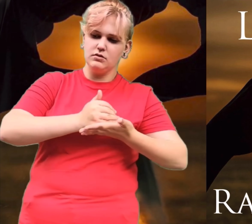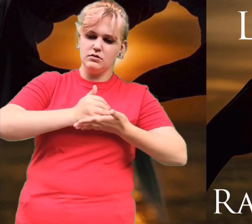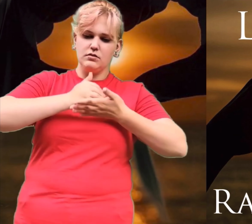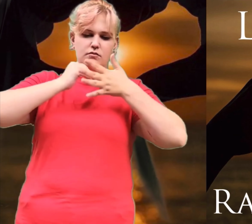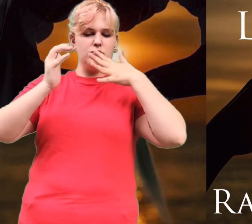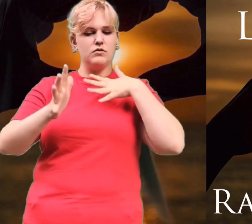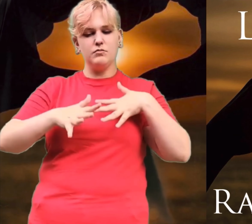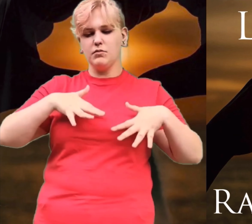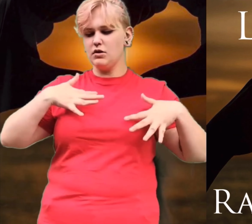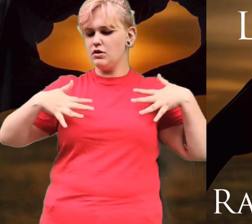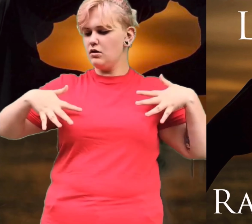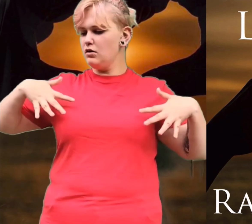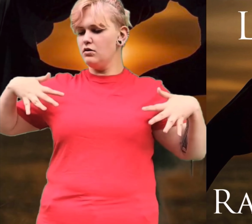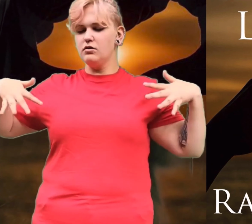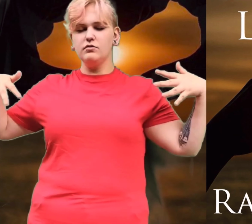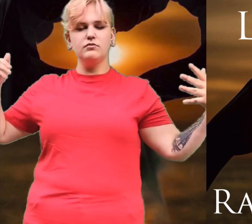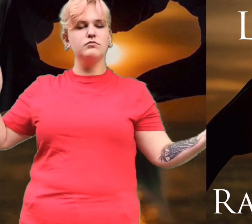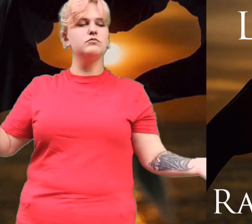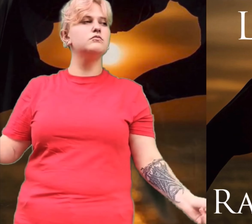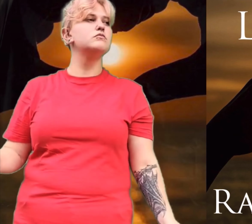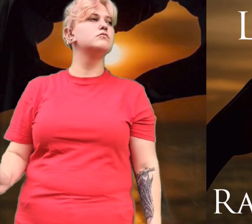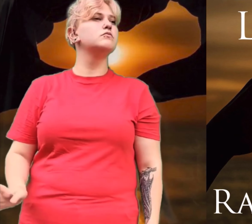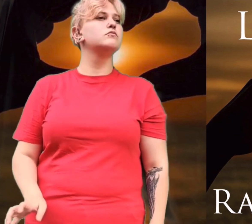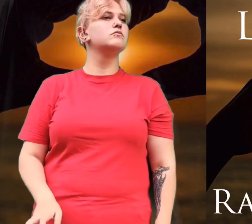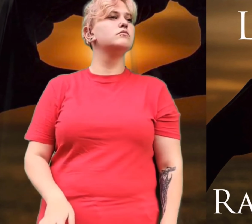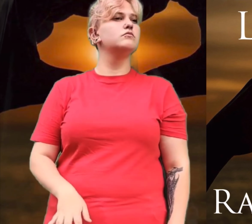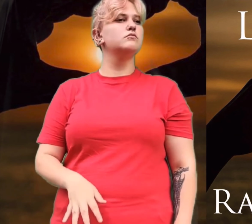safe from harm.